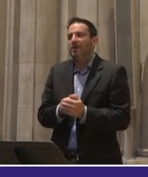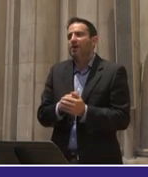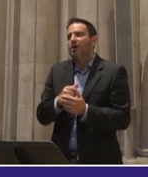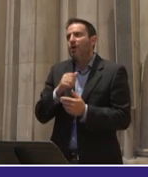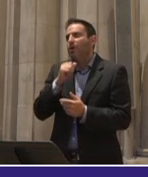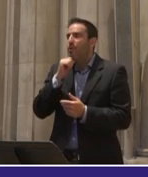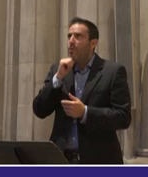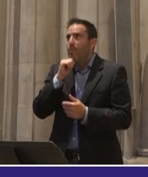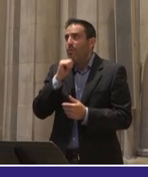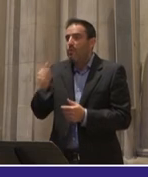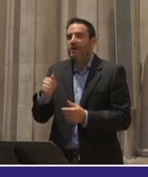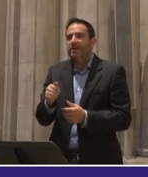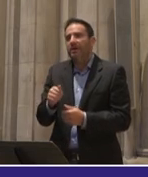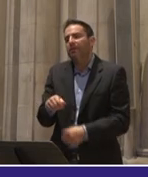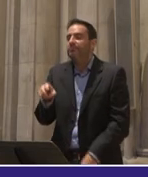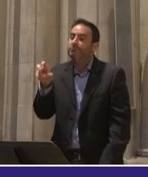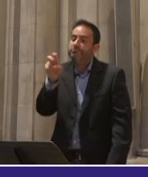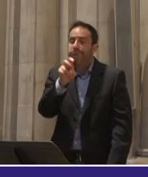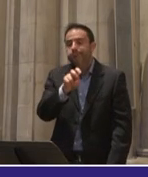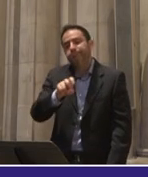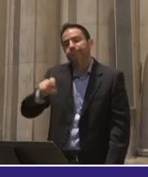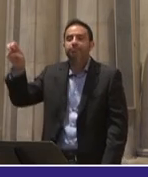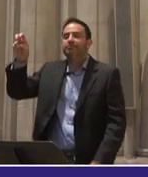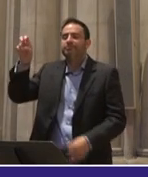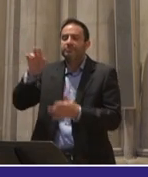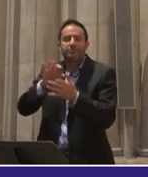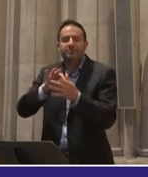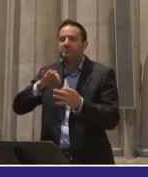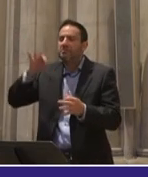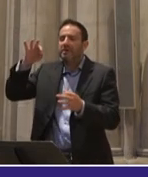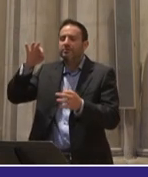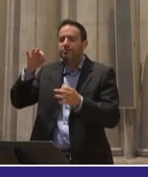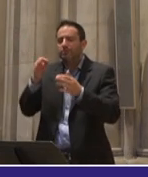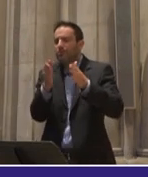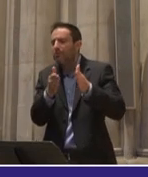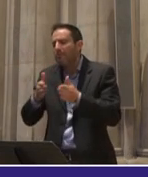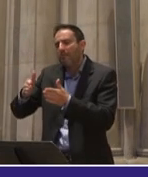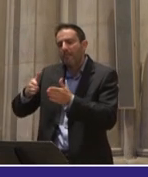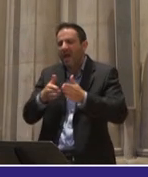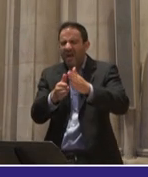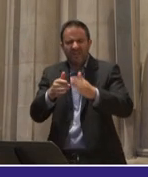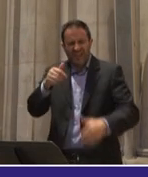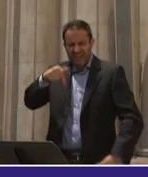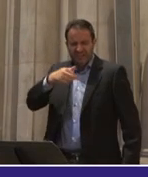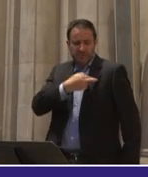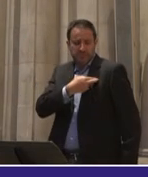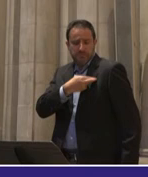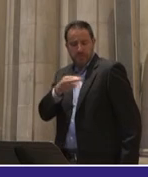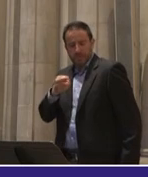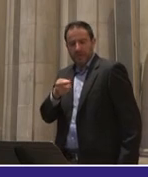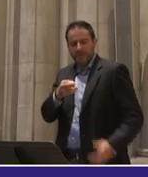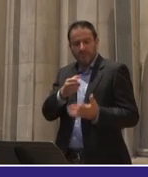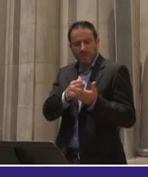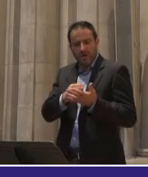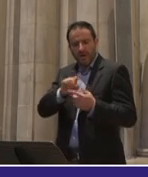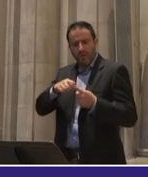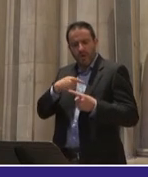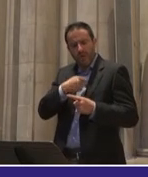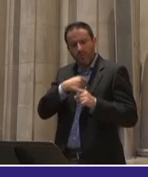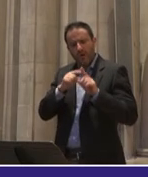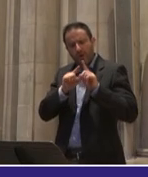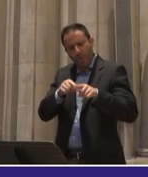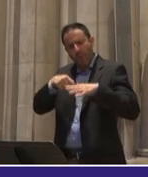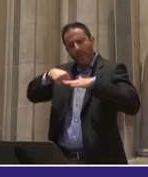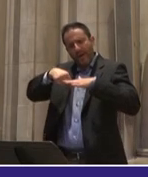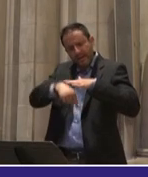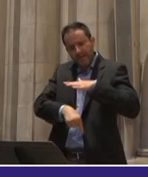of spiritual path. This is the religious side of being spiritual, when we go deeper